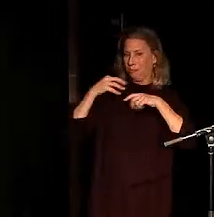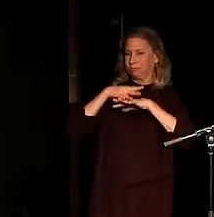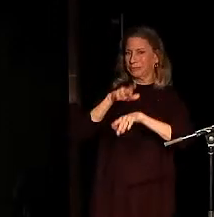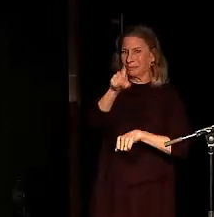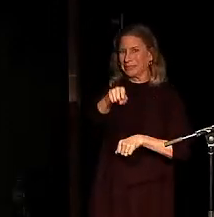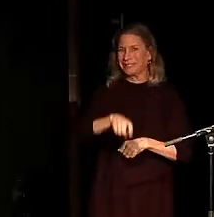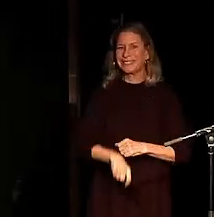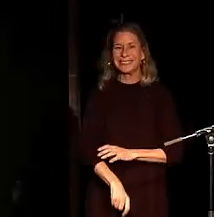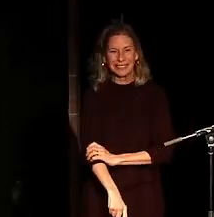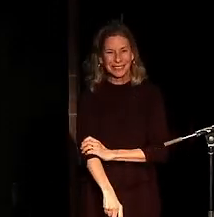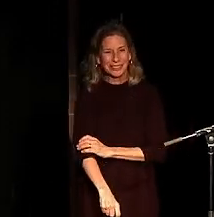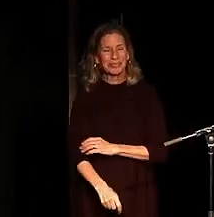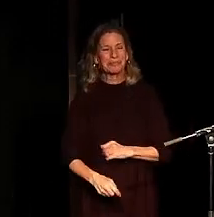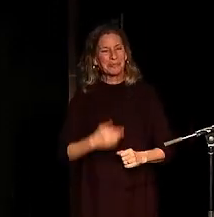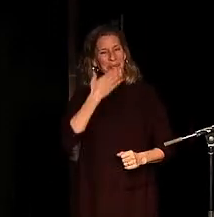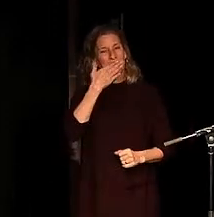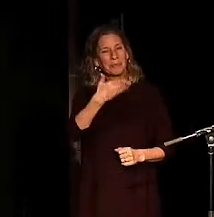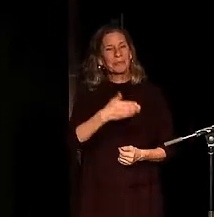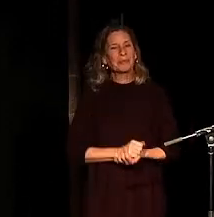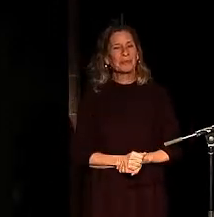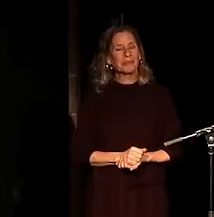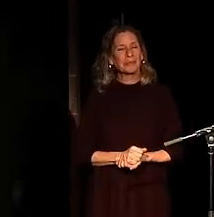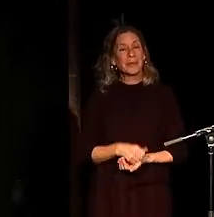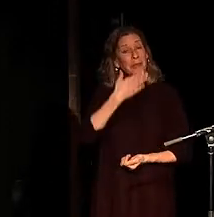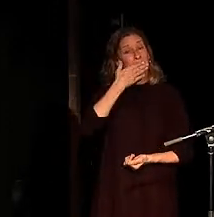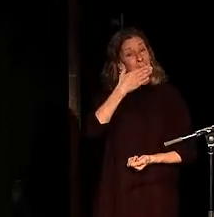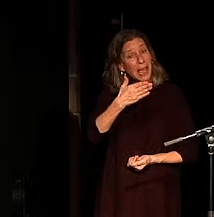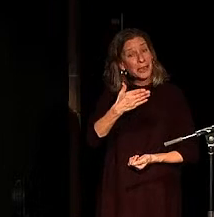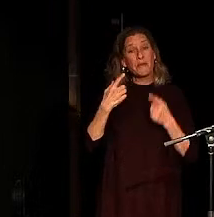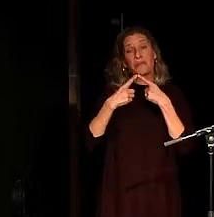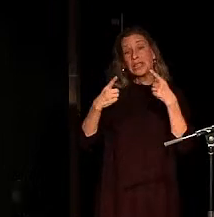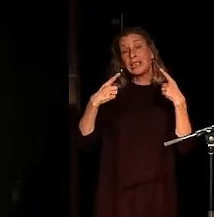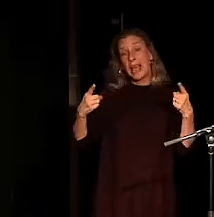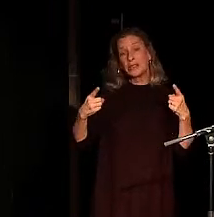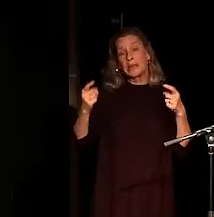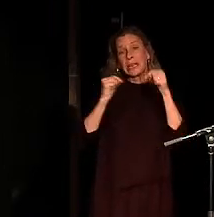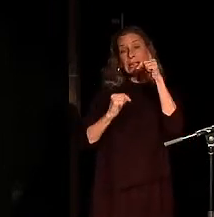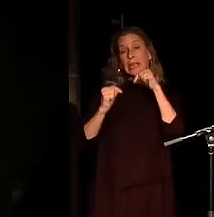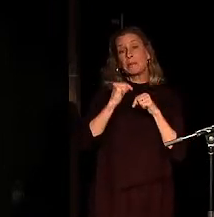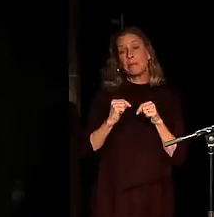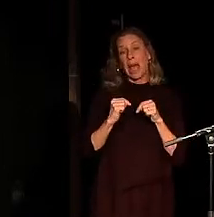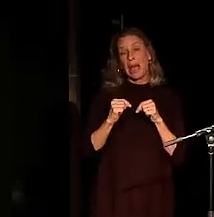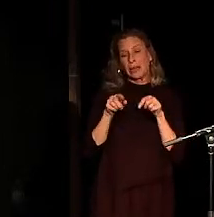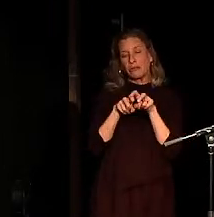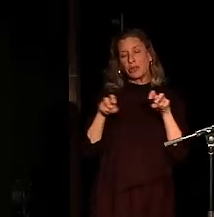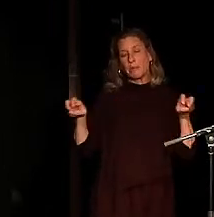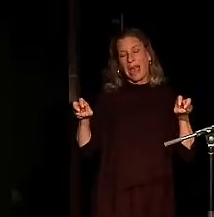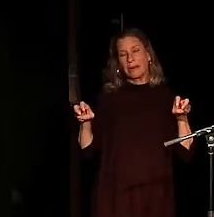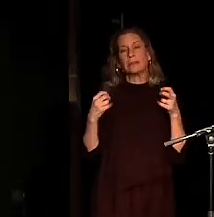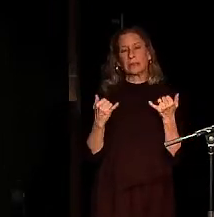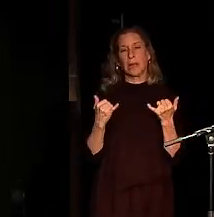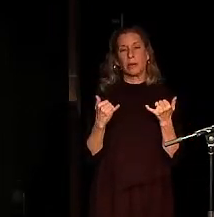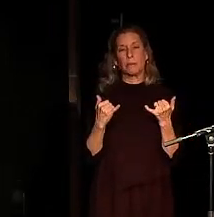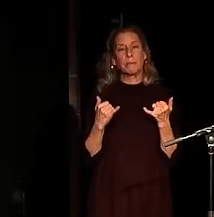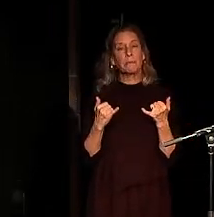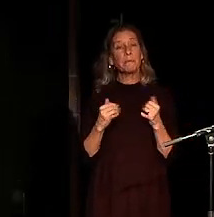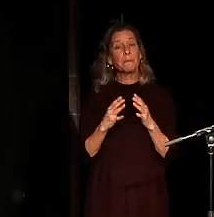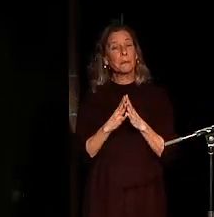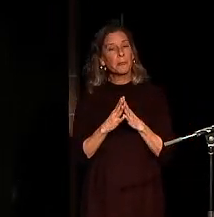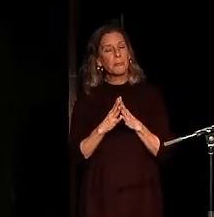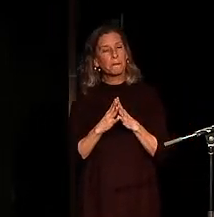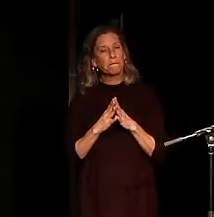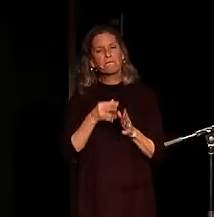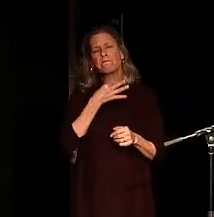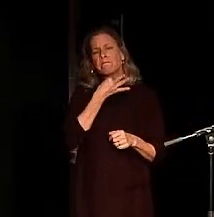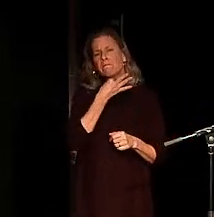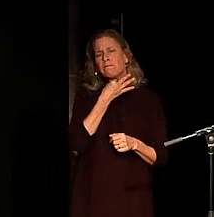Yes. Excellent. Thank you. Nayeli, thanks very much for those announcements. Let's get back to our panel discussion. I